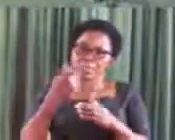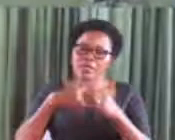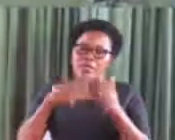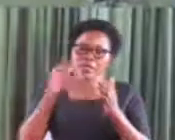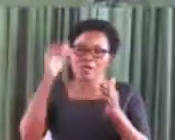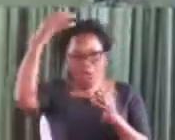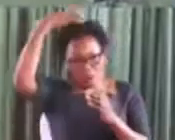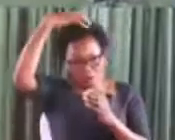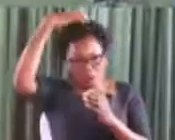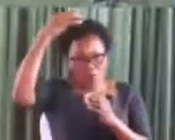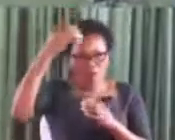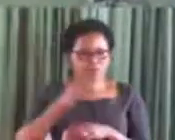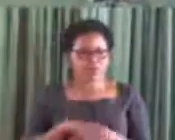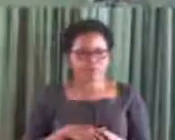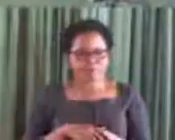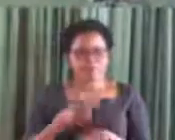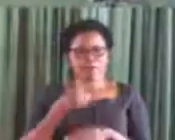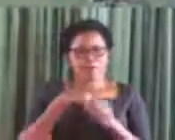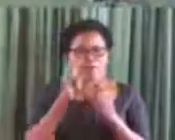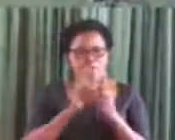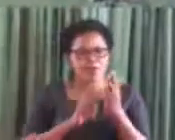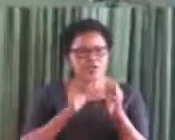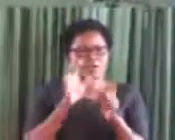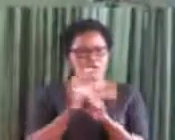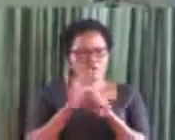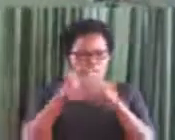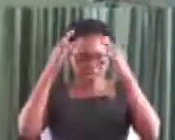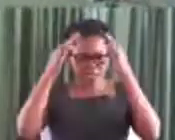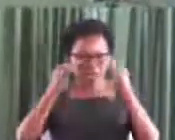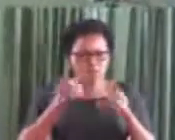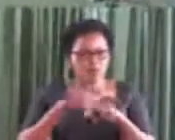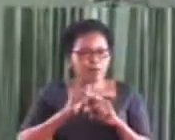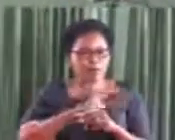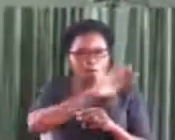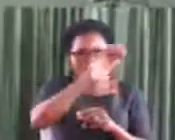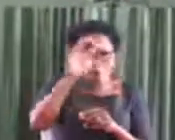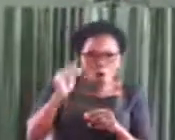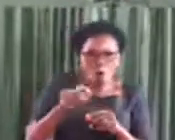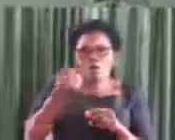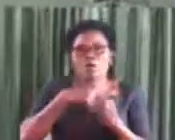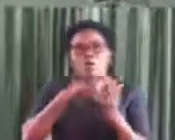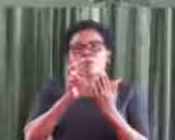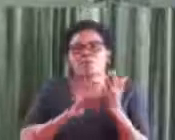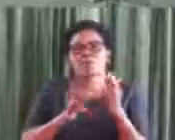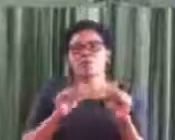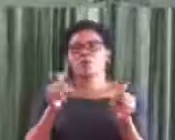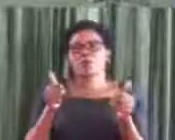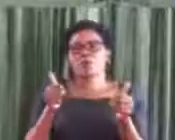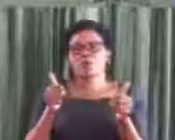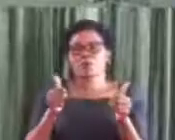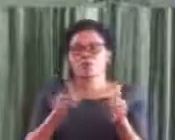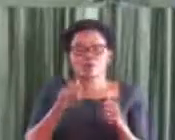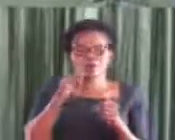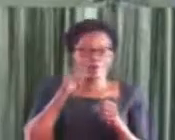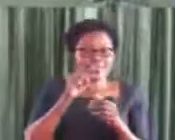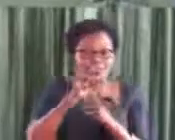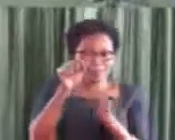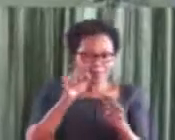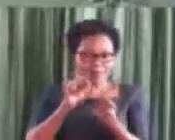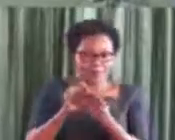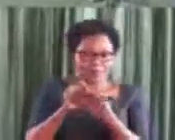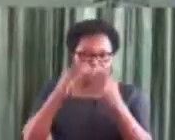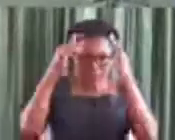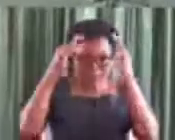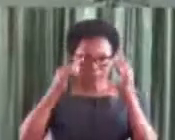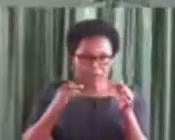No, I have read many decisions, but not all of them, Madam, the Commissioner. Yeah, this particular one is the